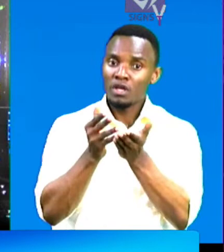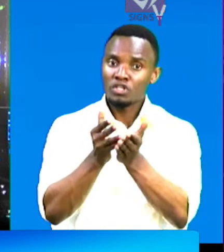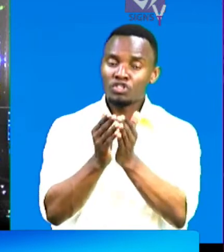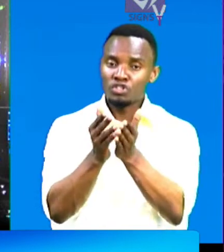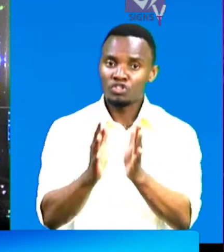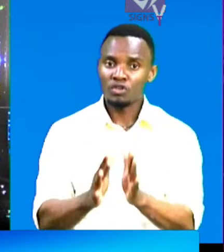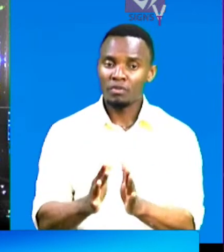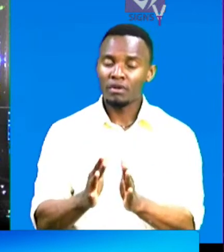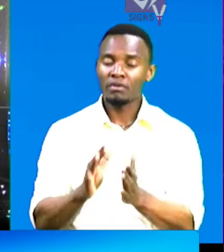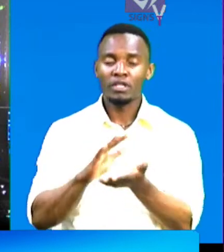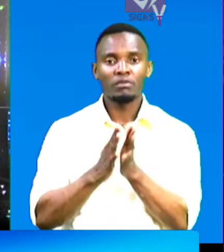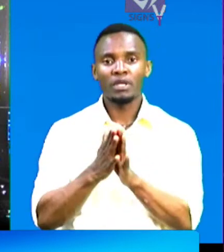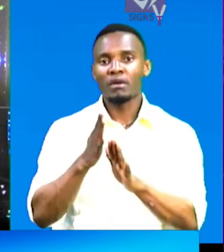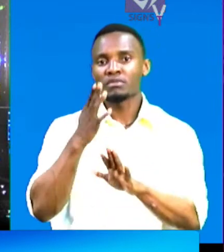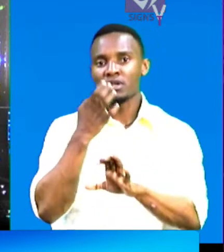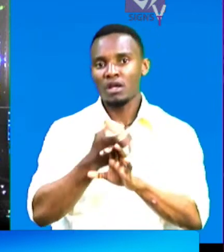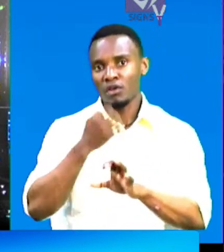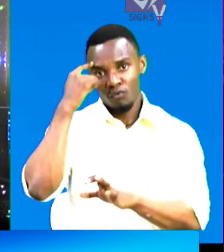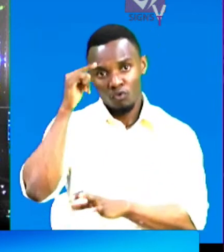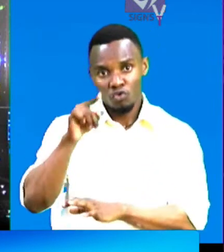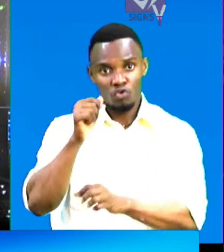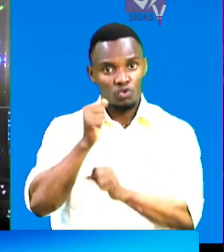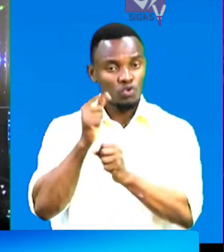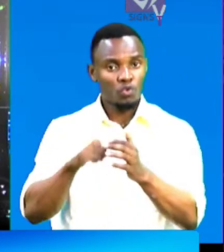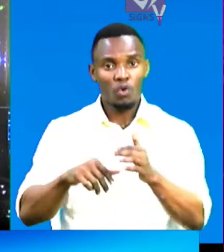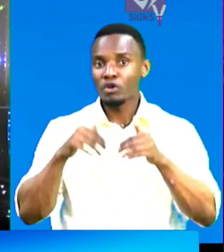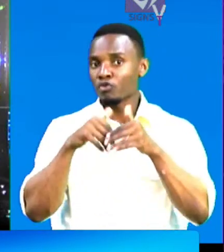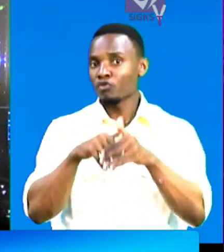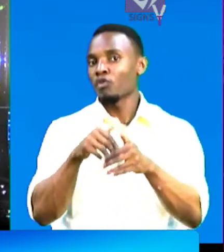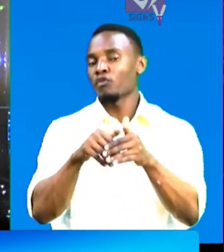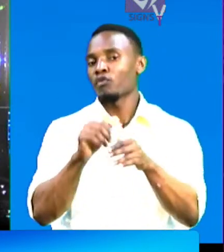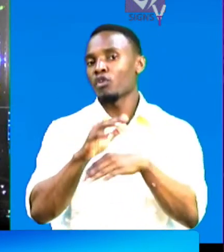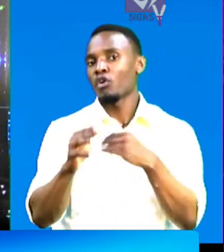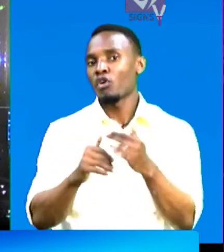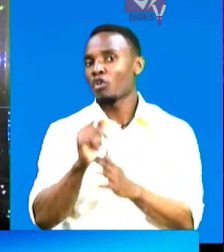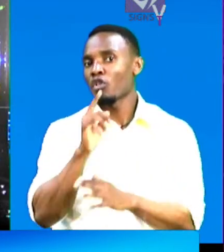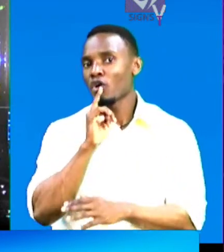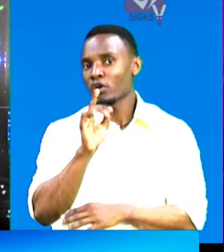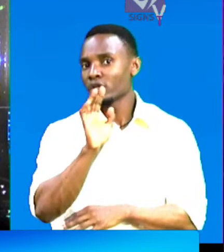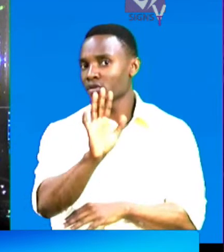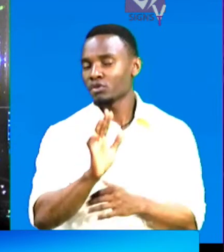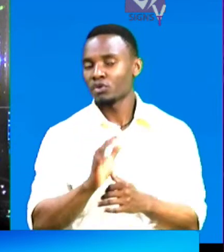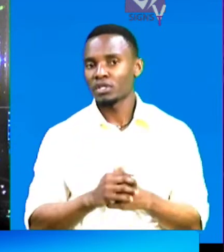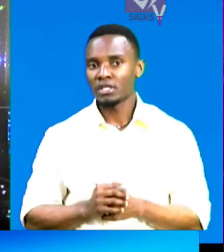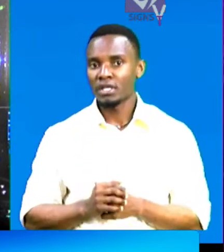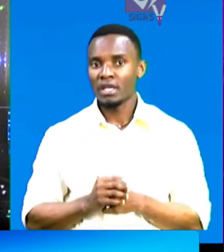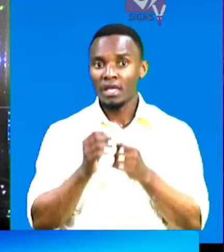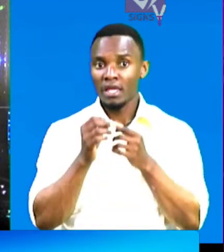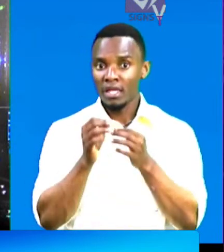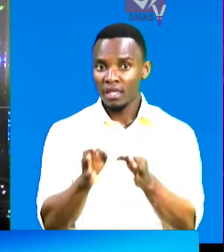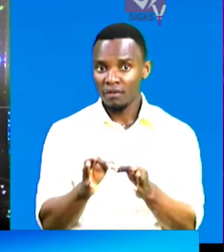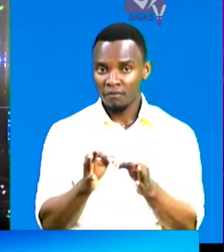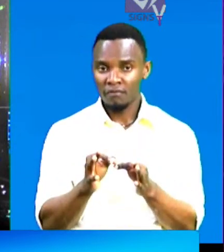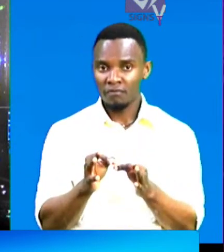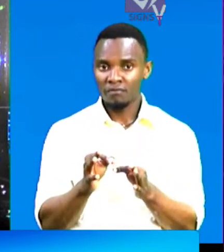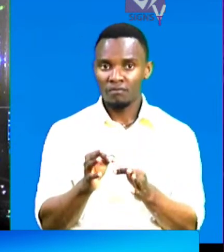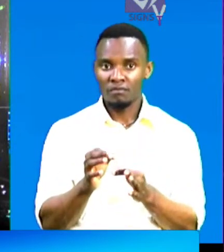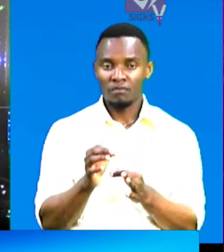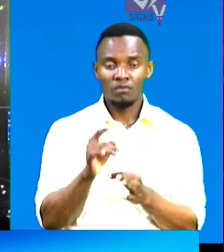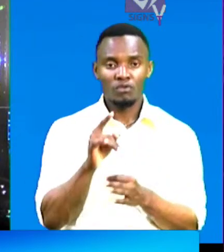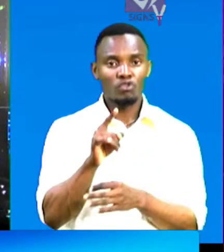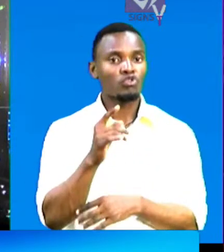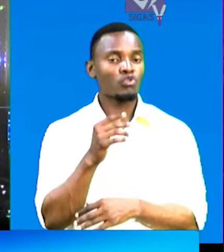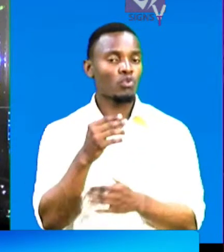it becomes difficult for you to track your orders if you are going to get the